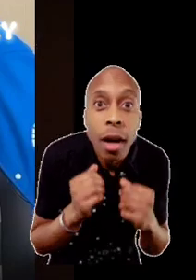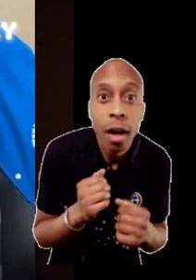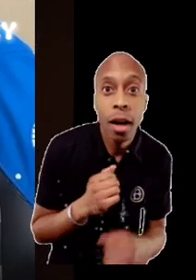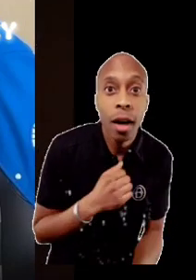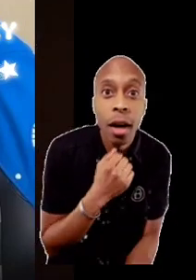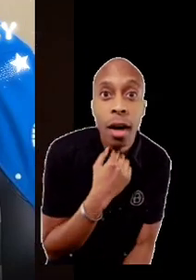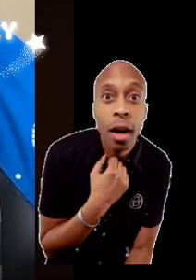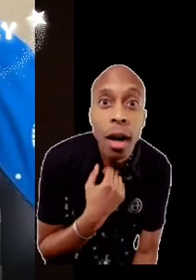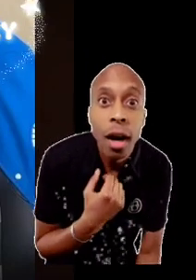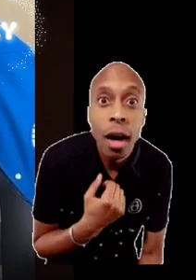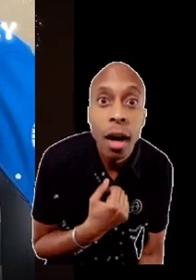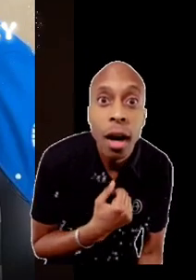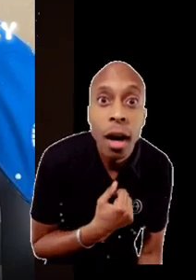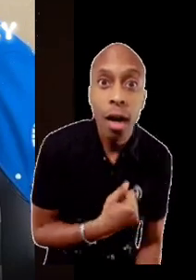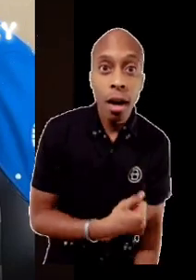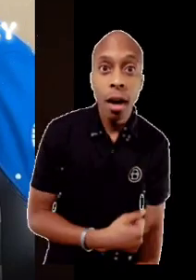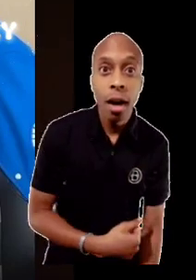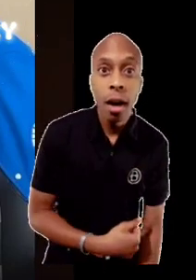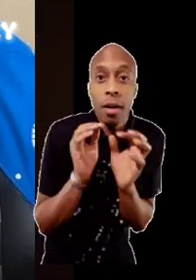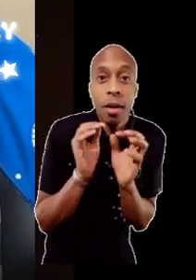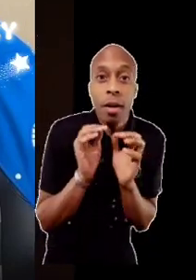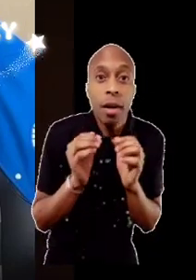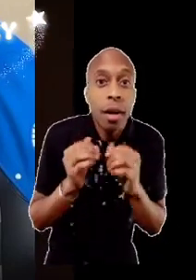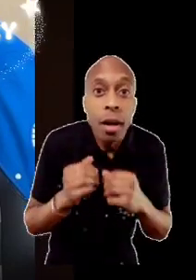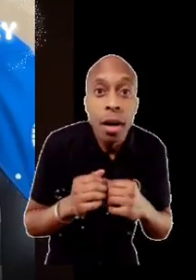Uno want to play with God?